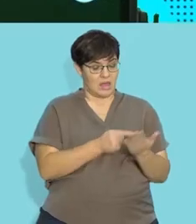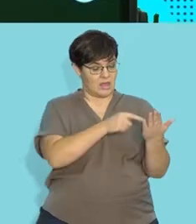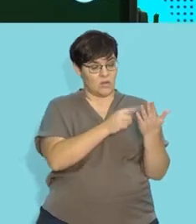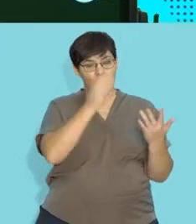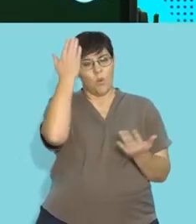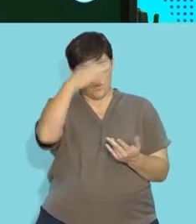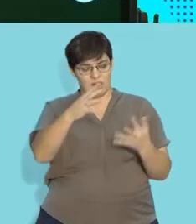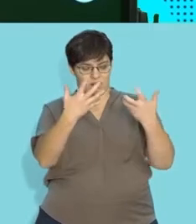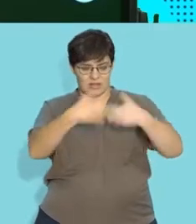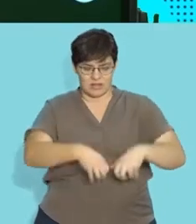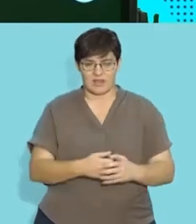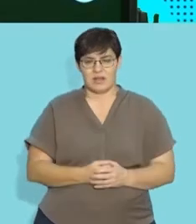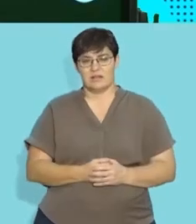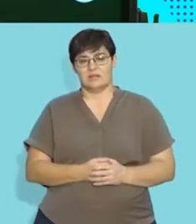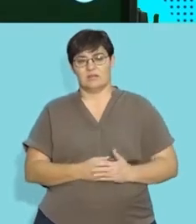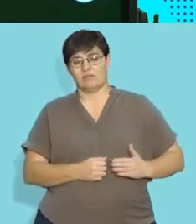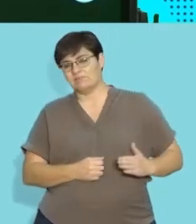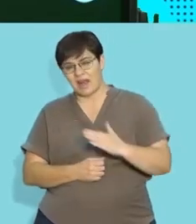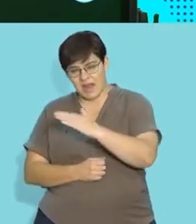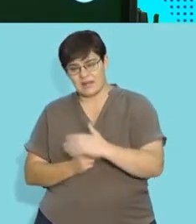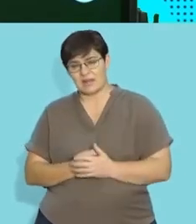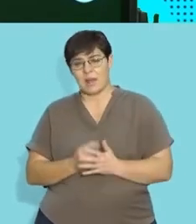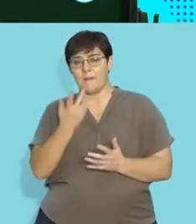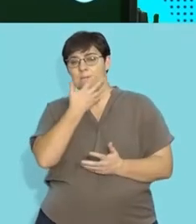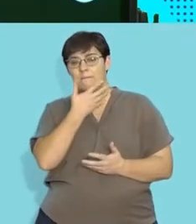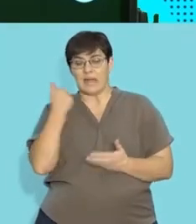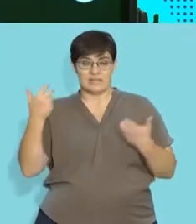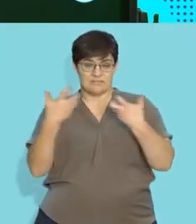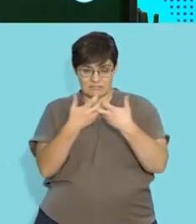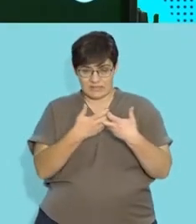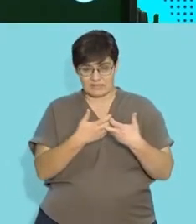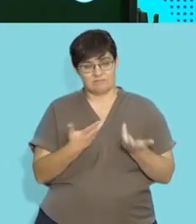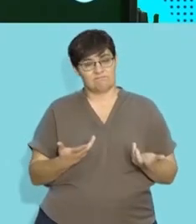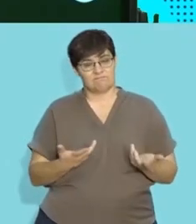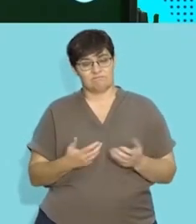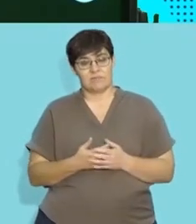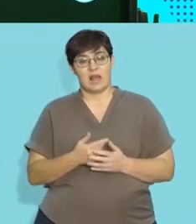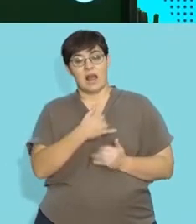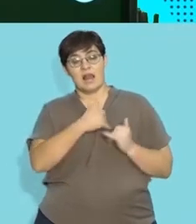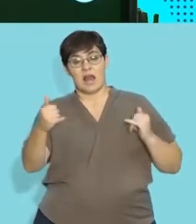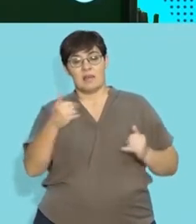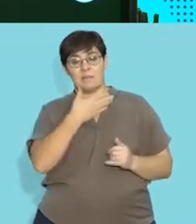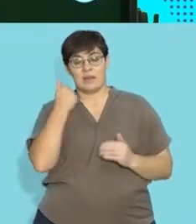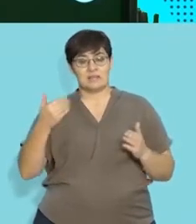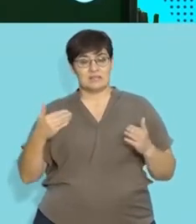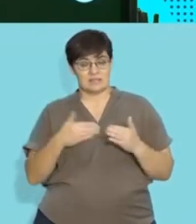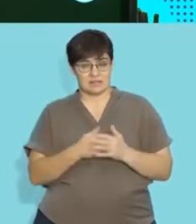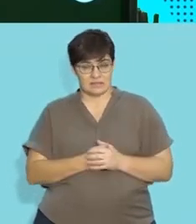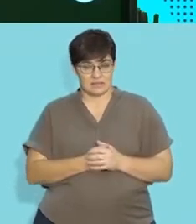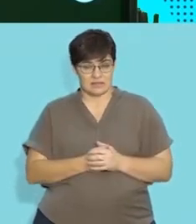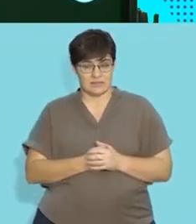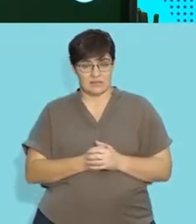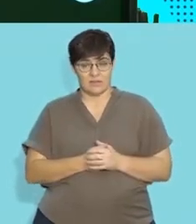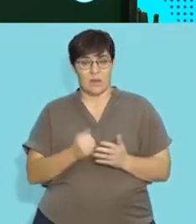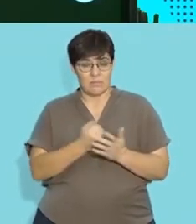we know regression line, we know the line of best fit. And the line of best fit, remember, it must pass through the mean. Okay,